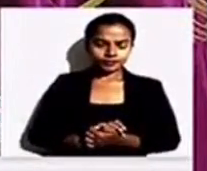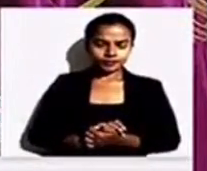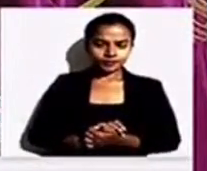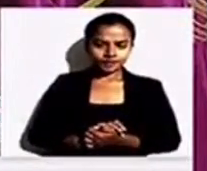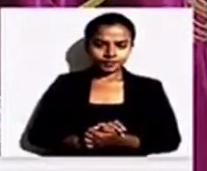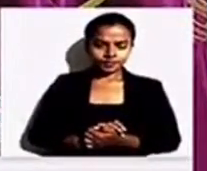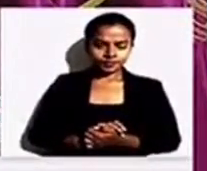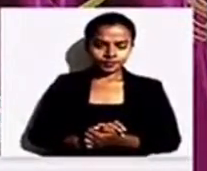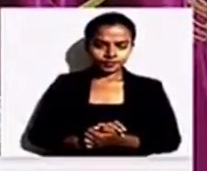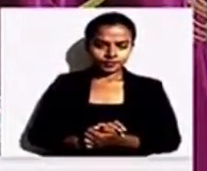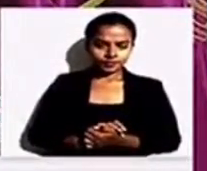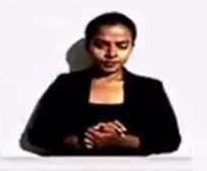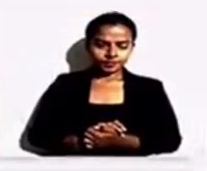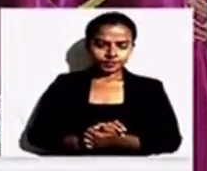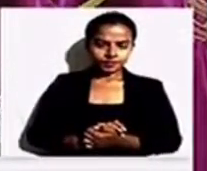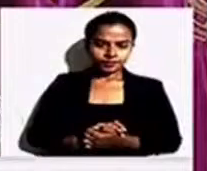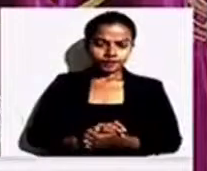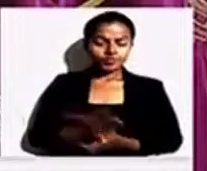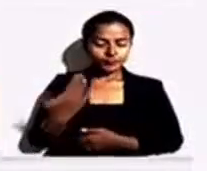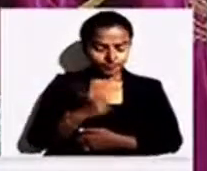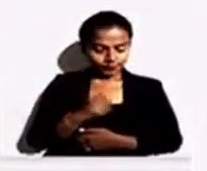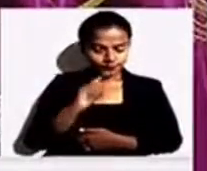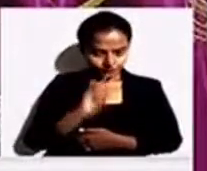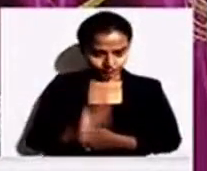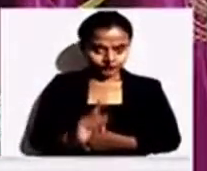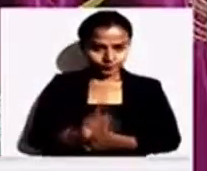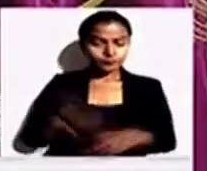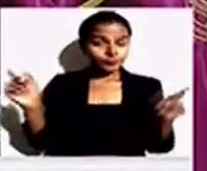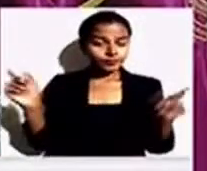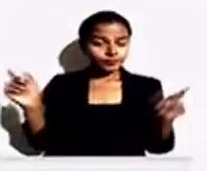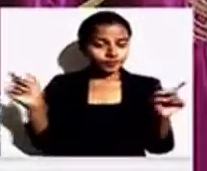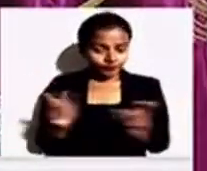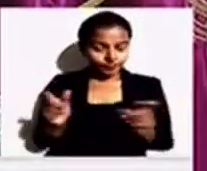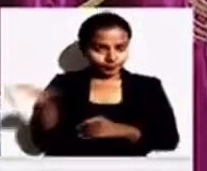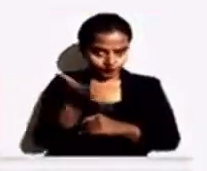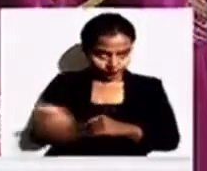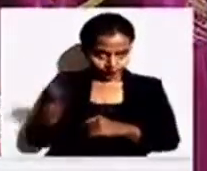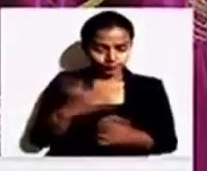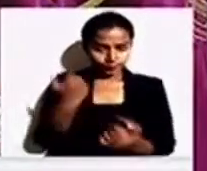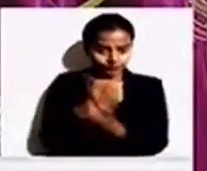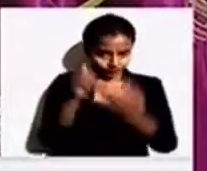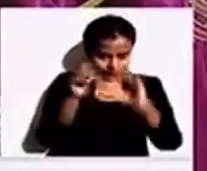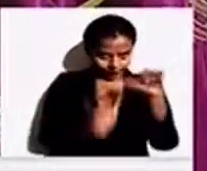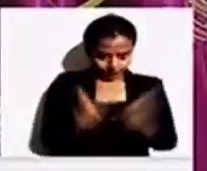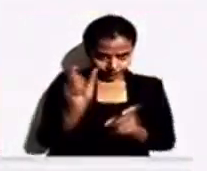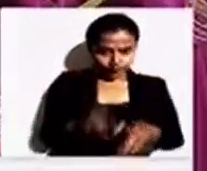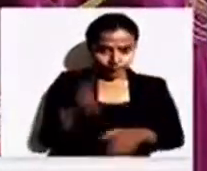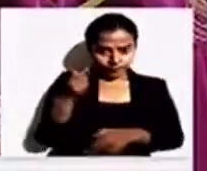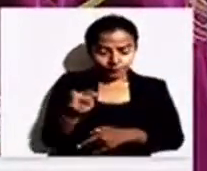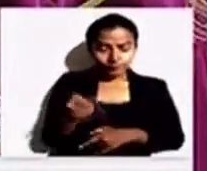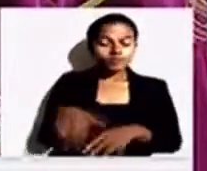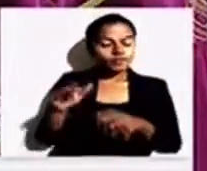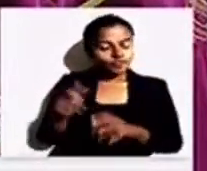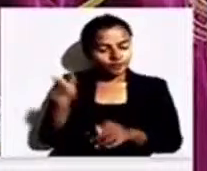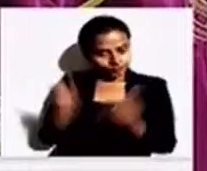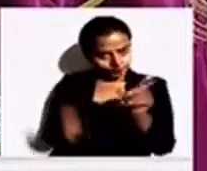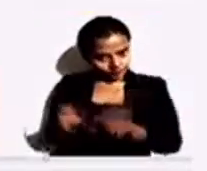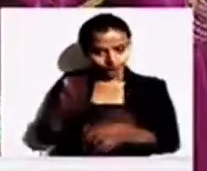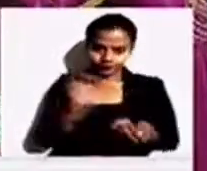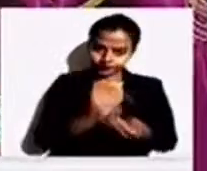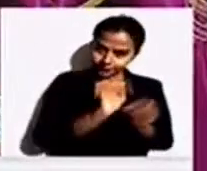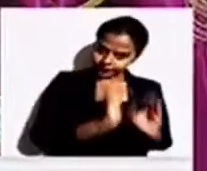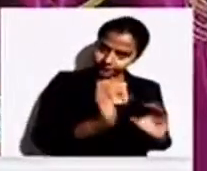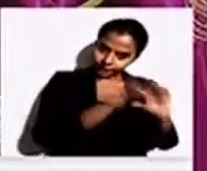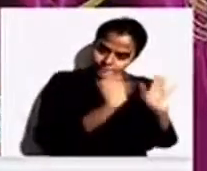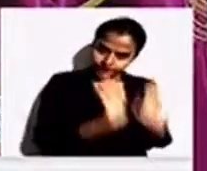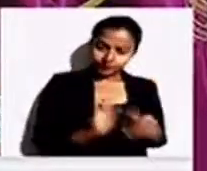I would like to inform the relatives of the prison inmates that your loved ones are safe inside the prison. All inmates will be provided with facilities to